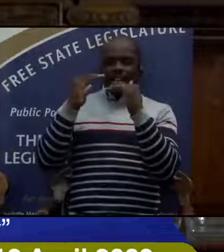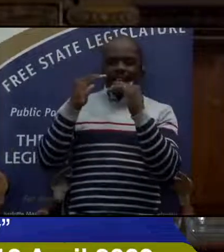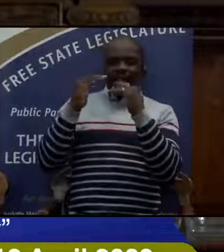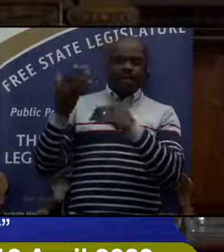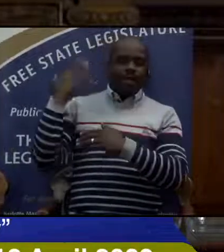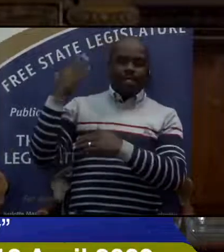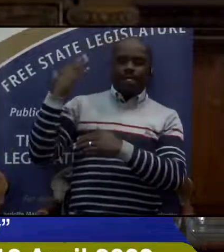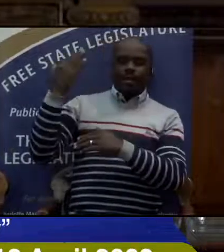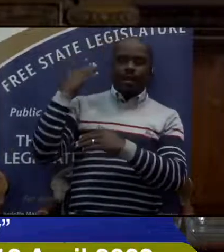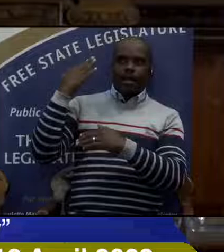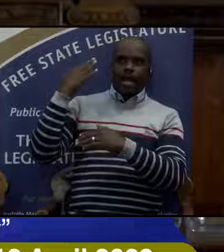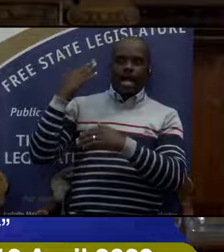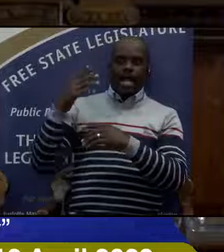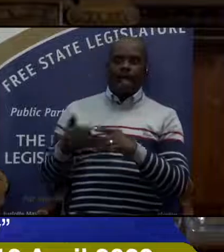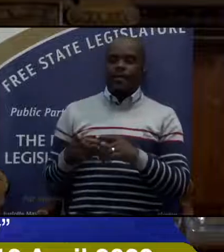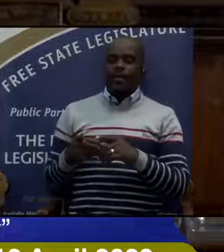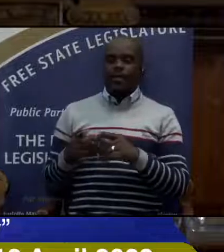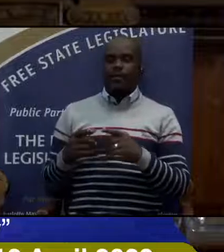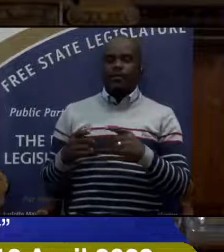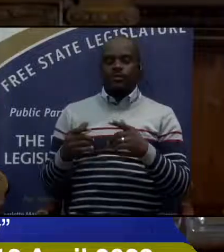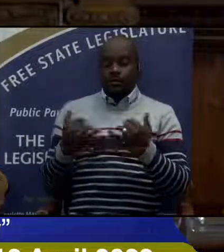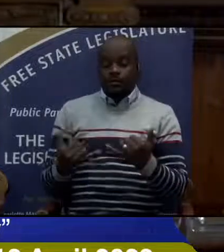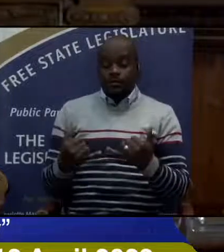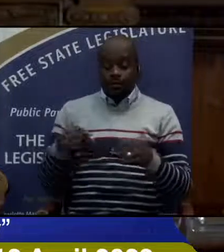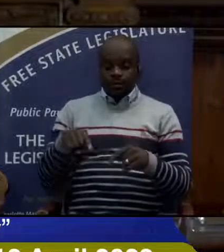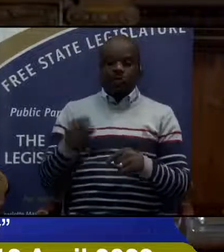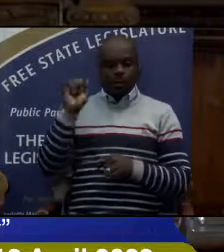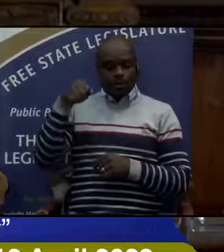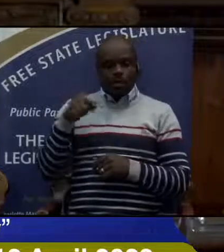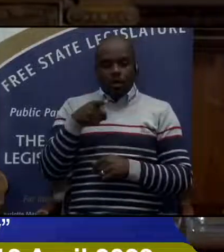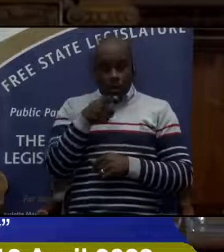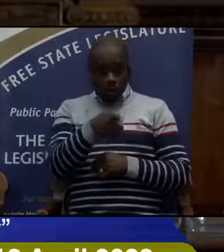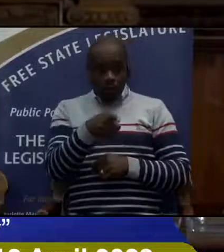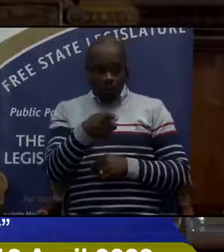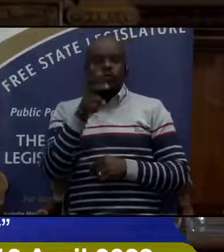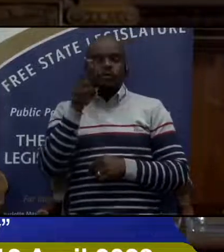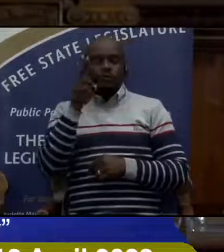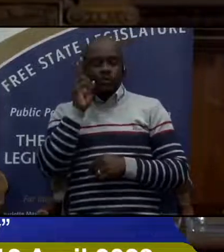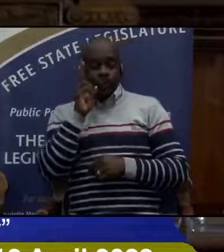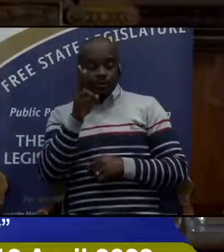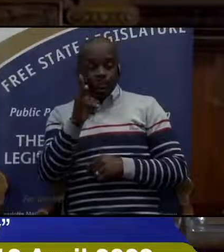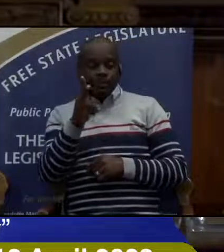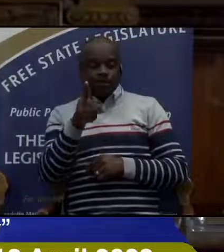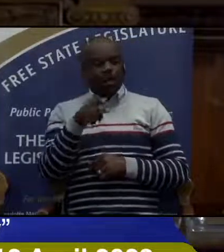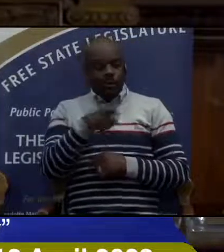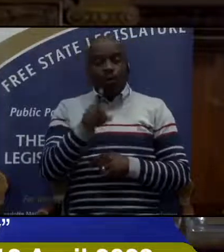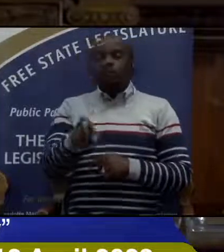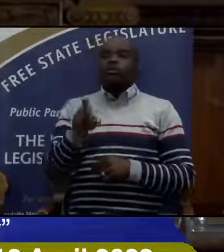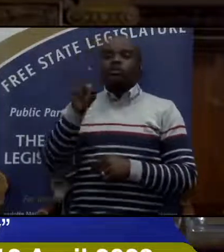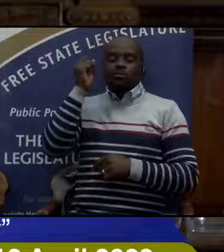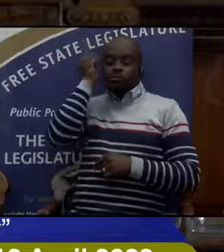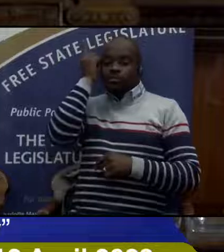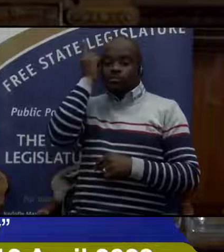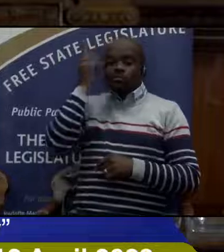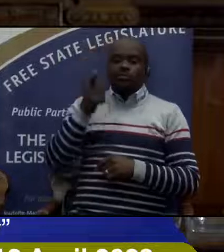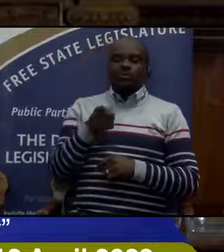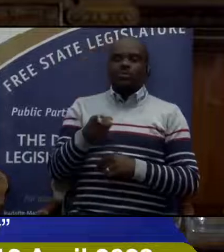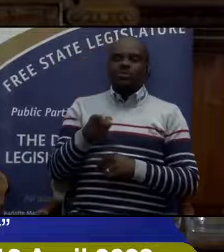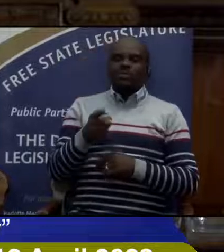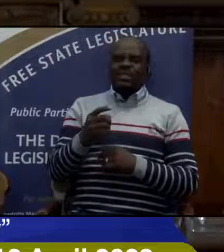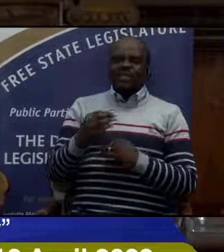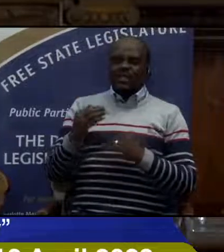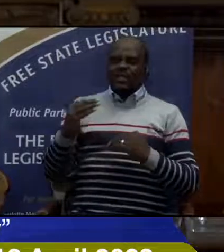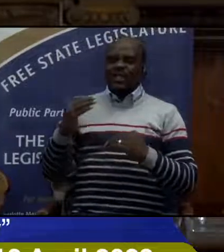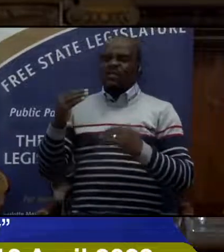you recognize them too. You should also understand that it won't be achieved overnight. We support this